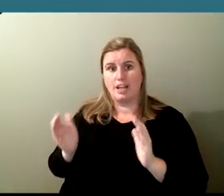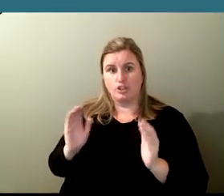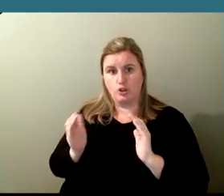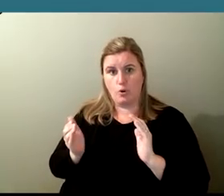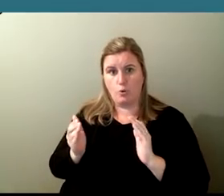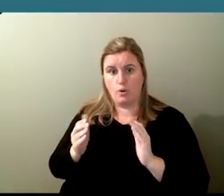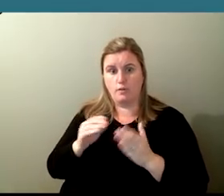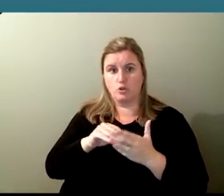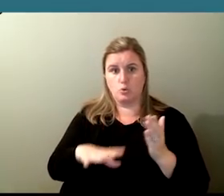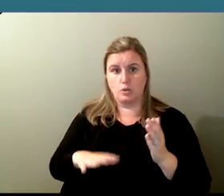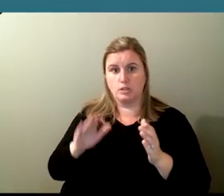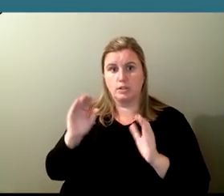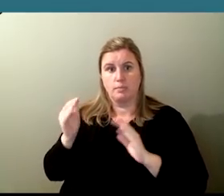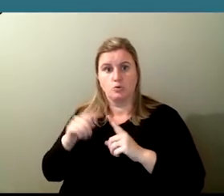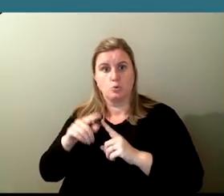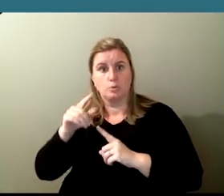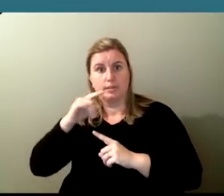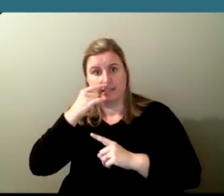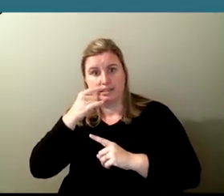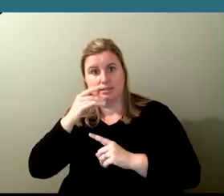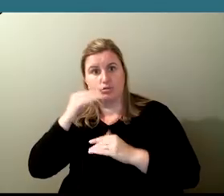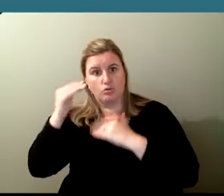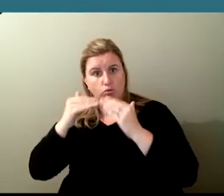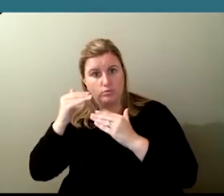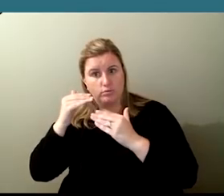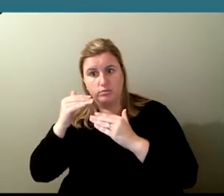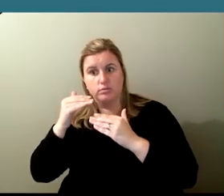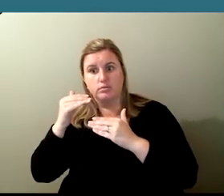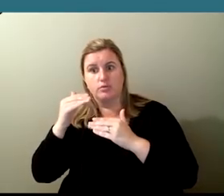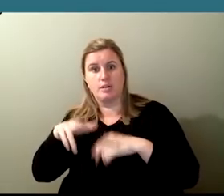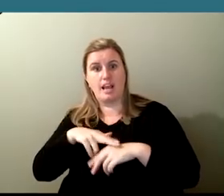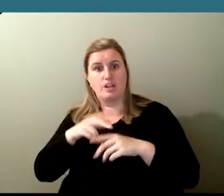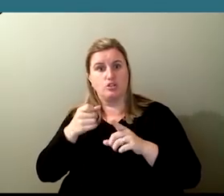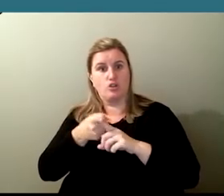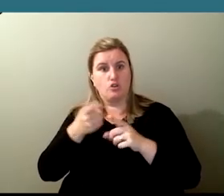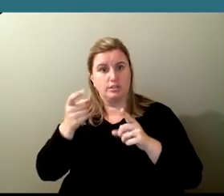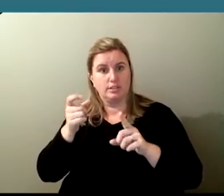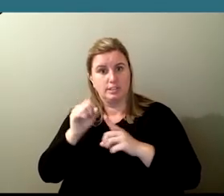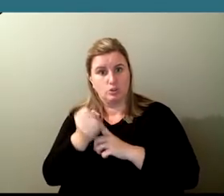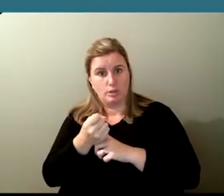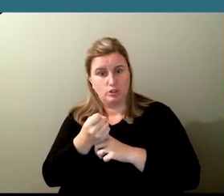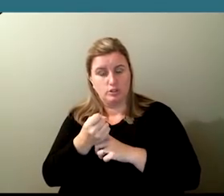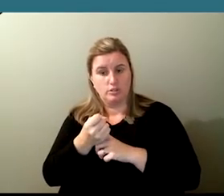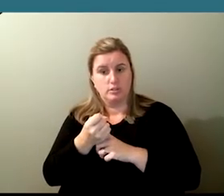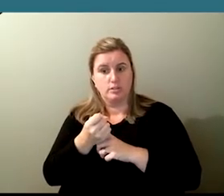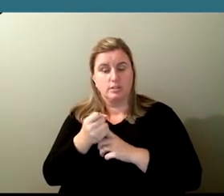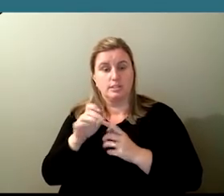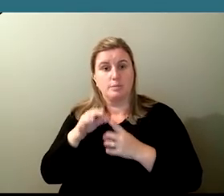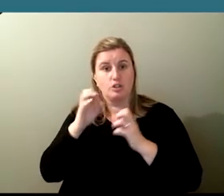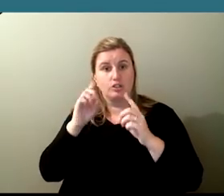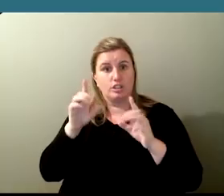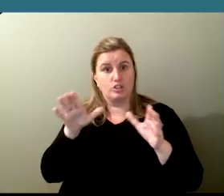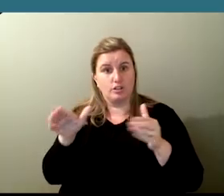of course, dealing with just naturally occurring situations or contingencies established in special education